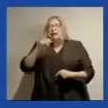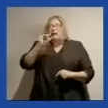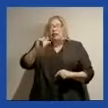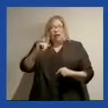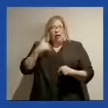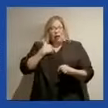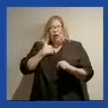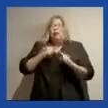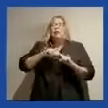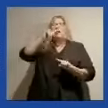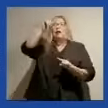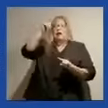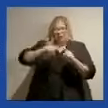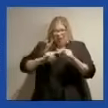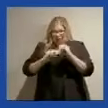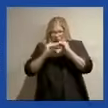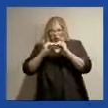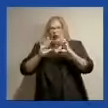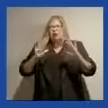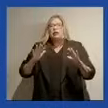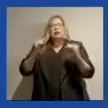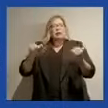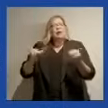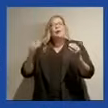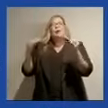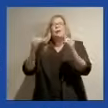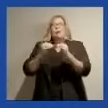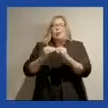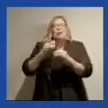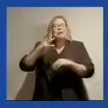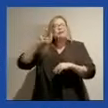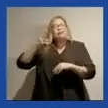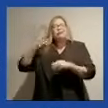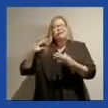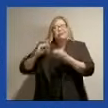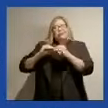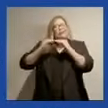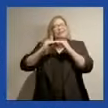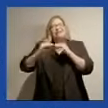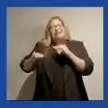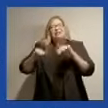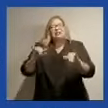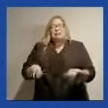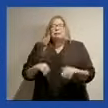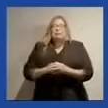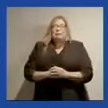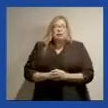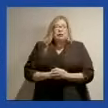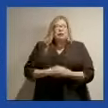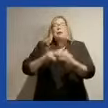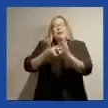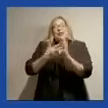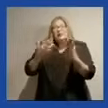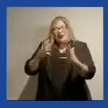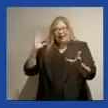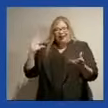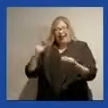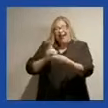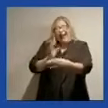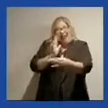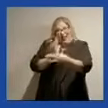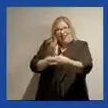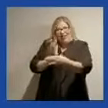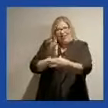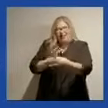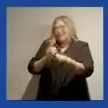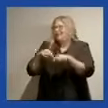budgetary performance. We're going back now to more historic norms. And I mean historic in this context. The average over the course of the last many decades